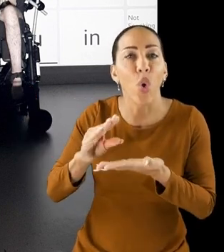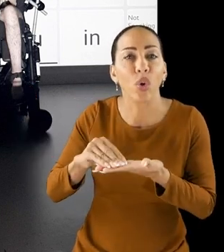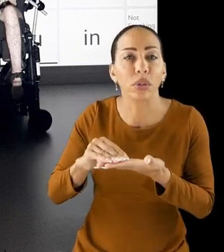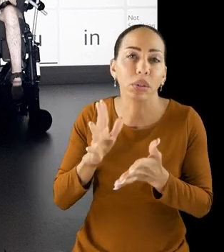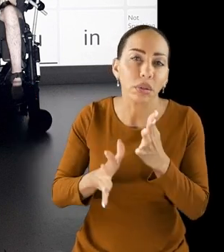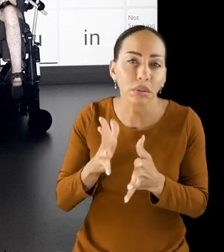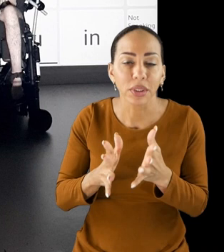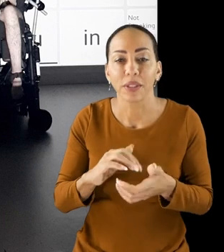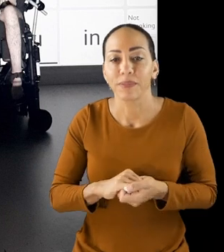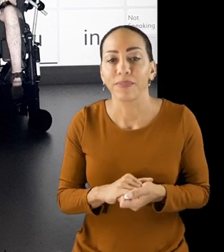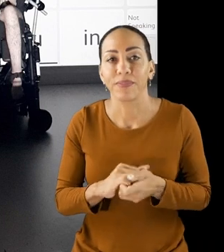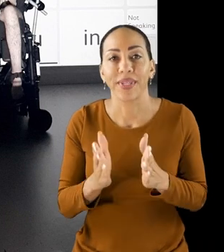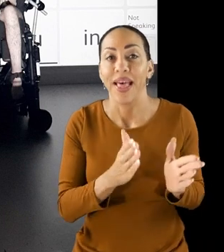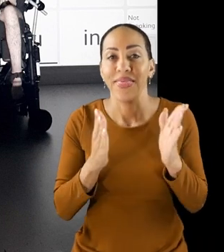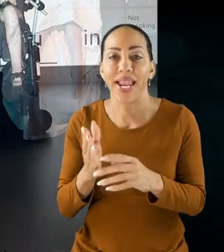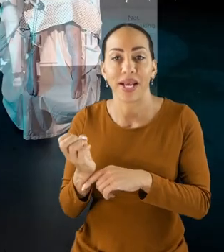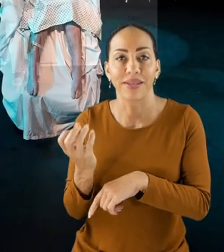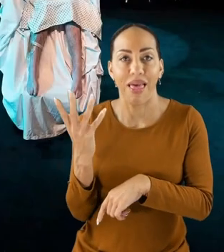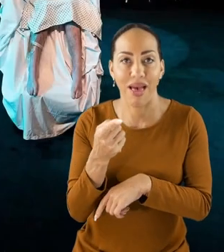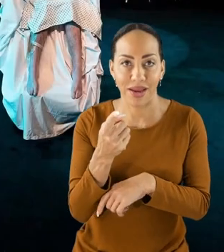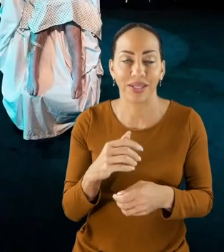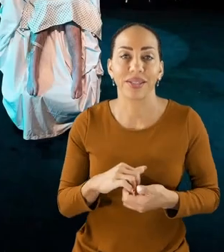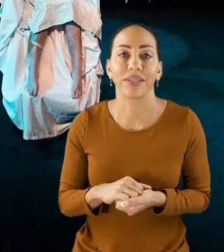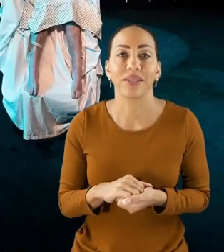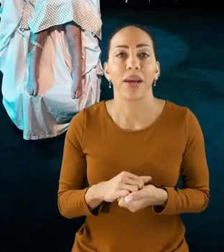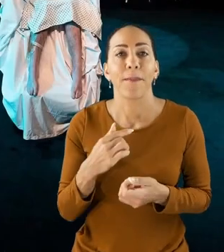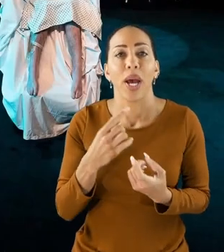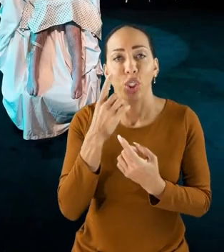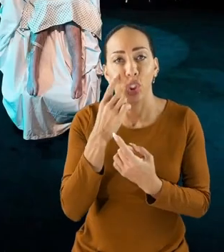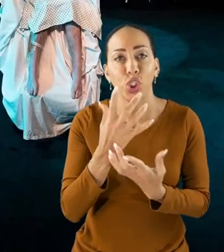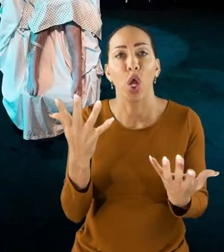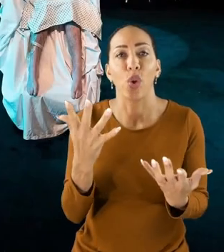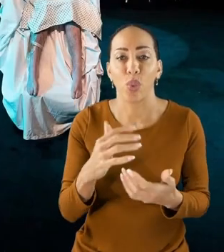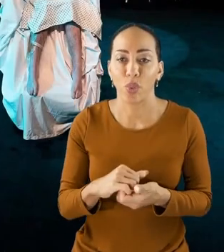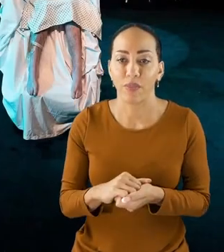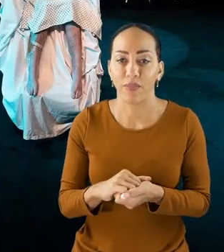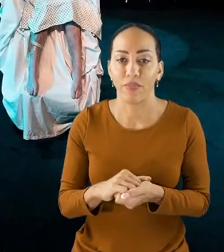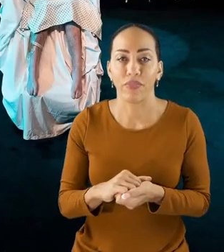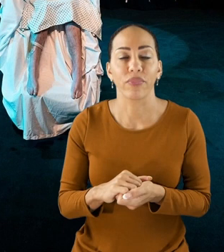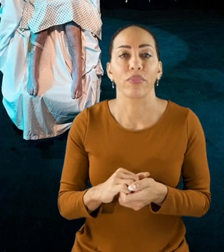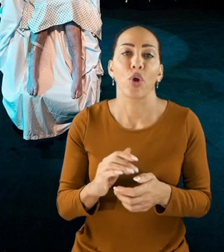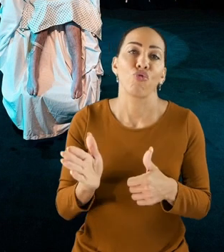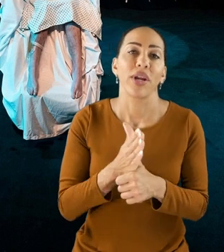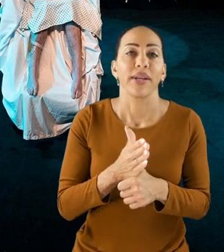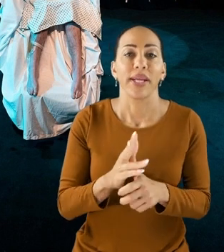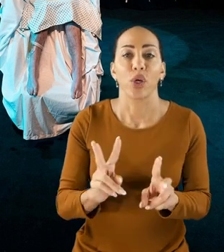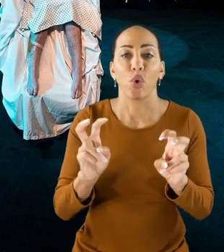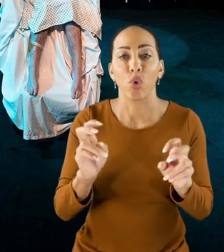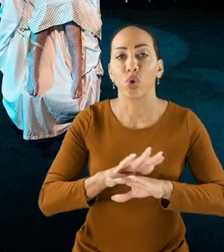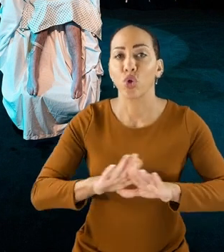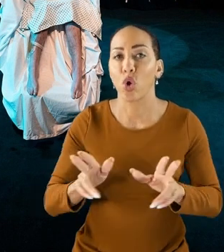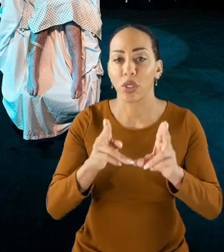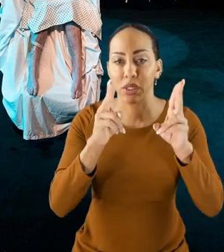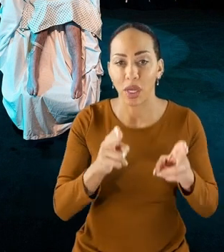explore a bit is next slide, which was my show originally called Not Dying and renamed